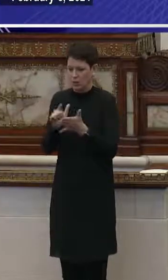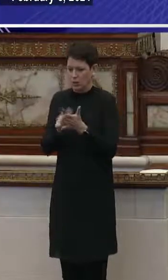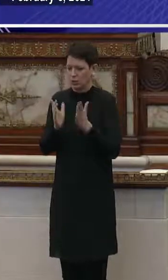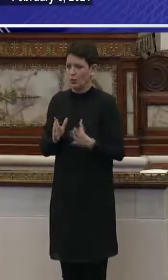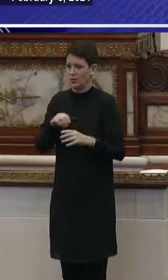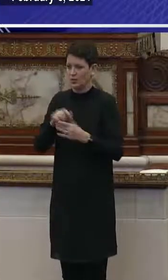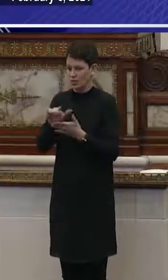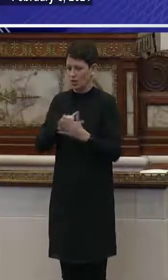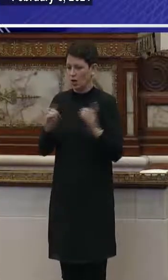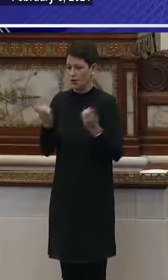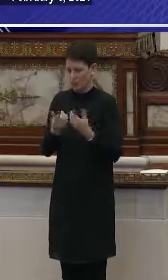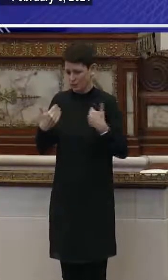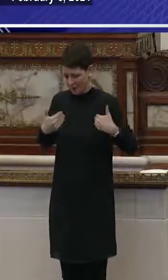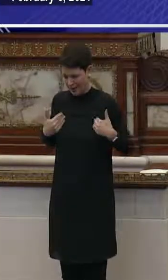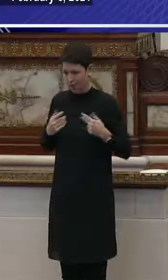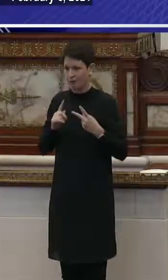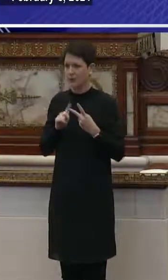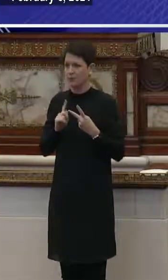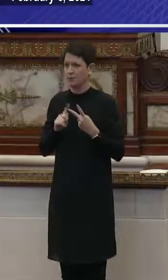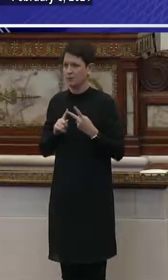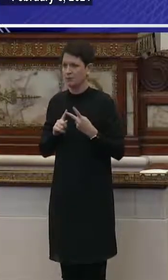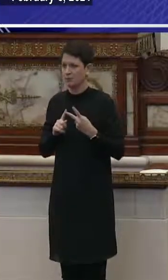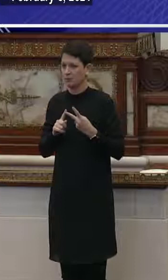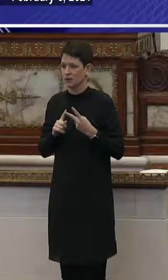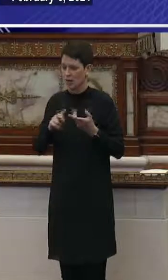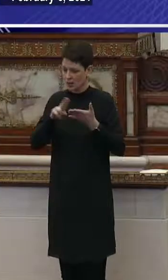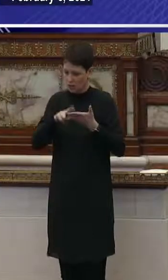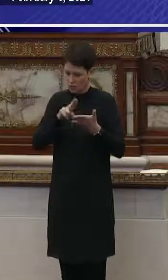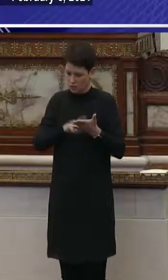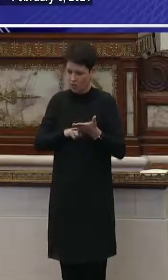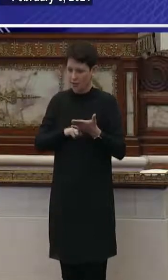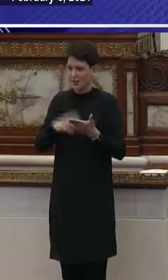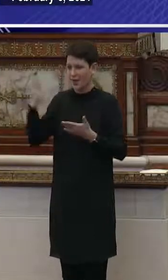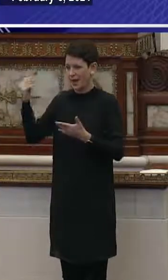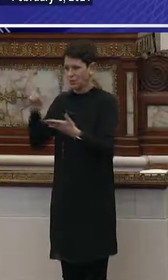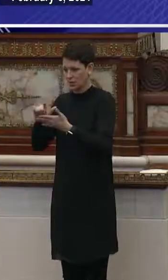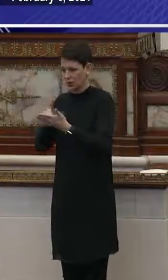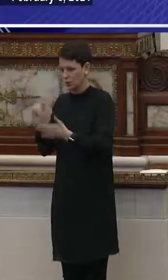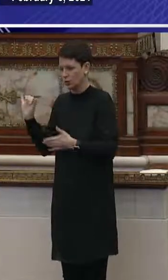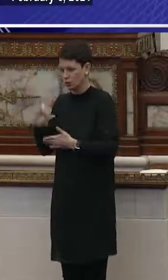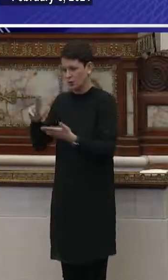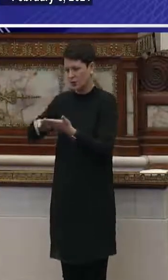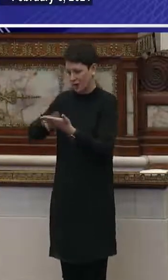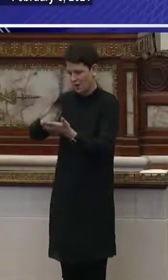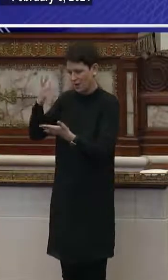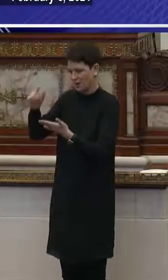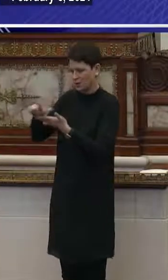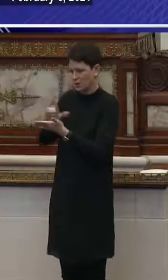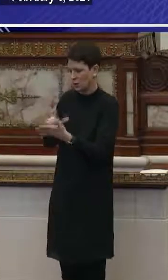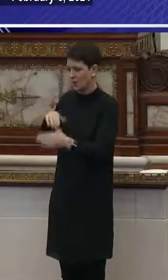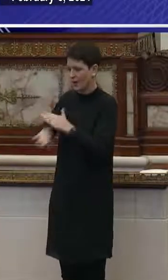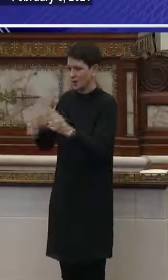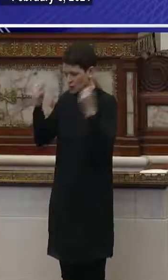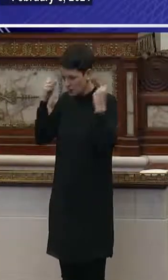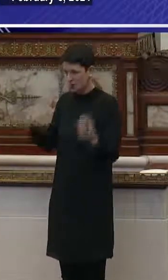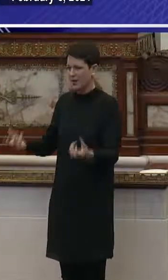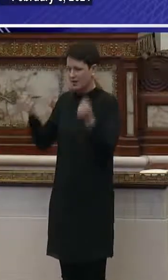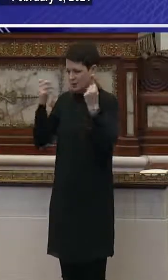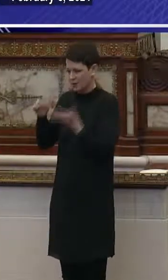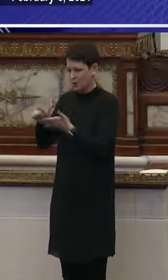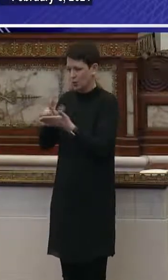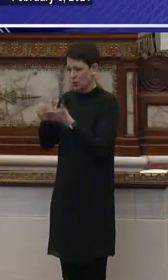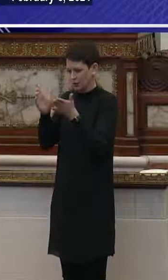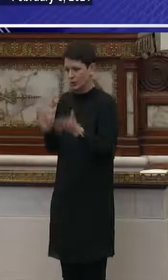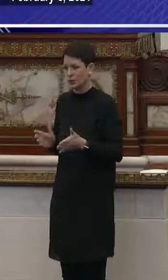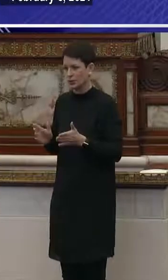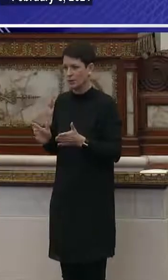our law department. We have on contract, outside counsel. We have access to a whole lot of attorneys and a whole